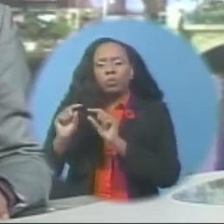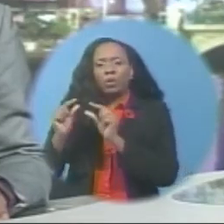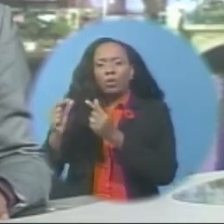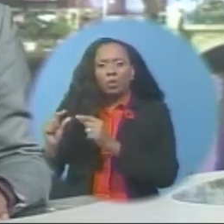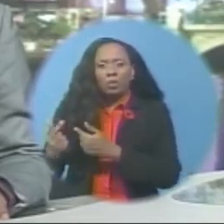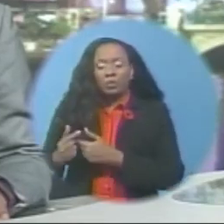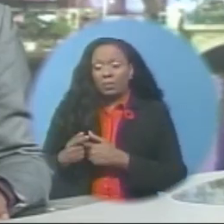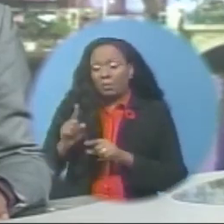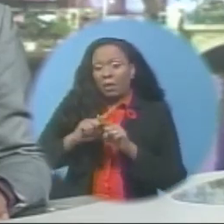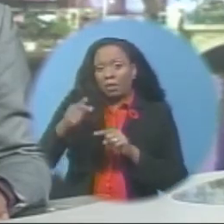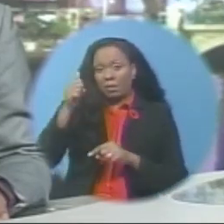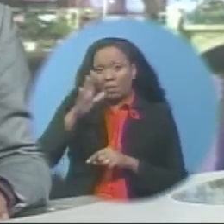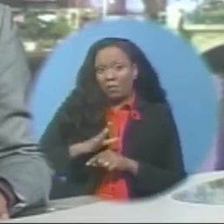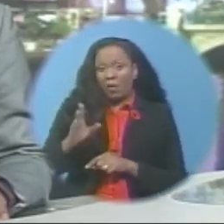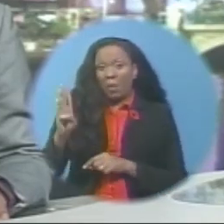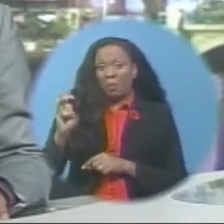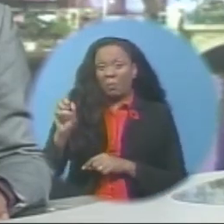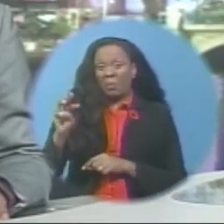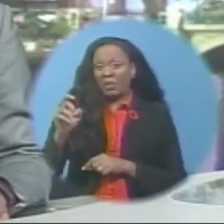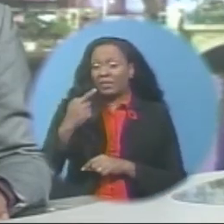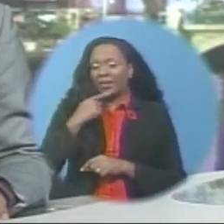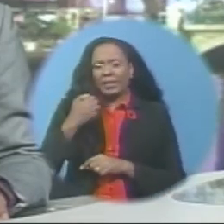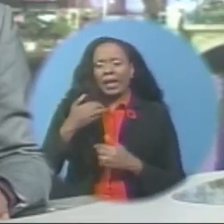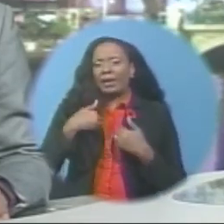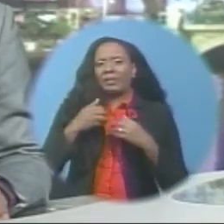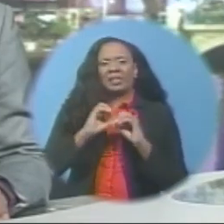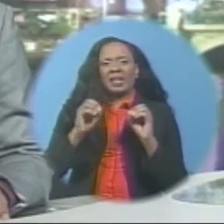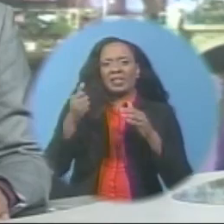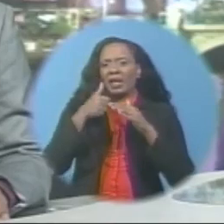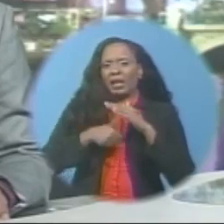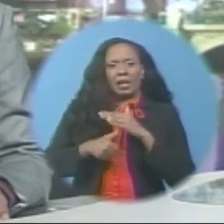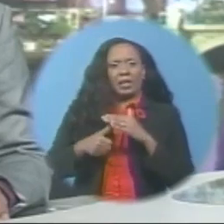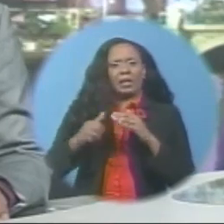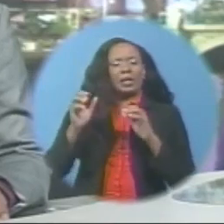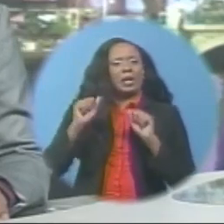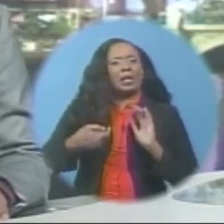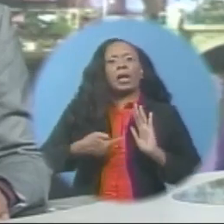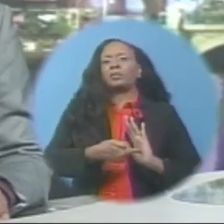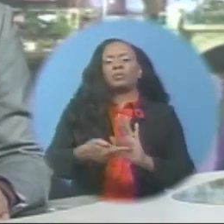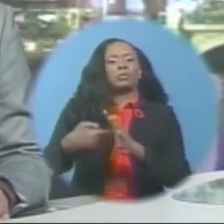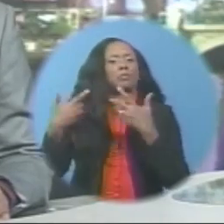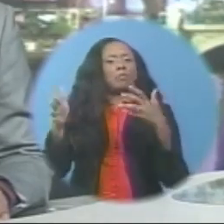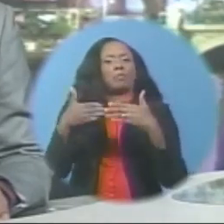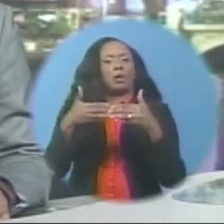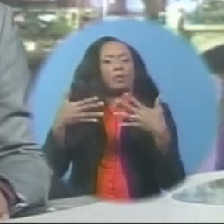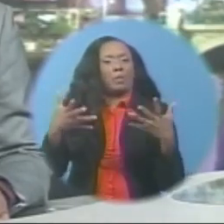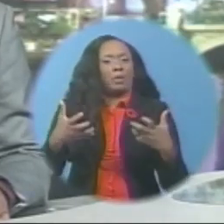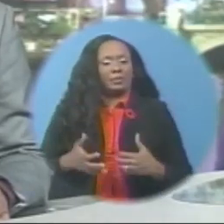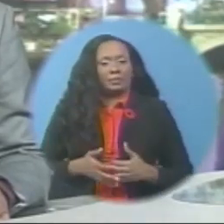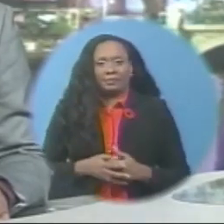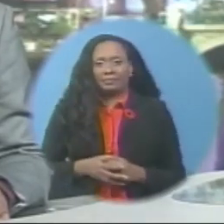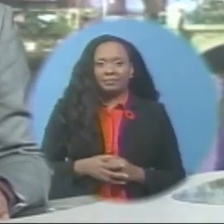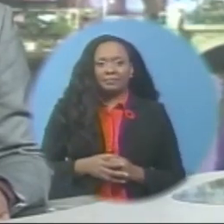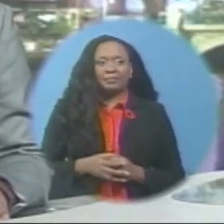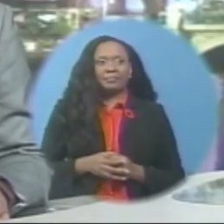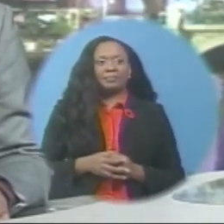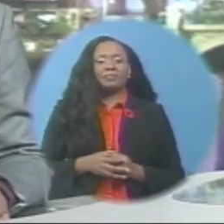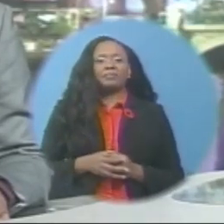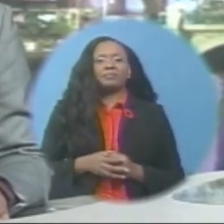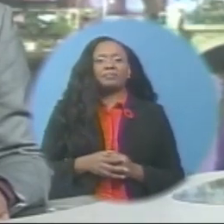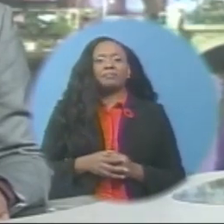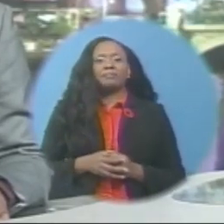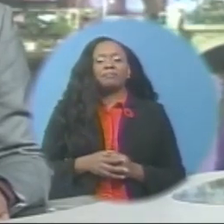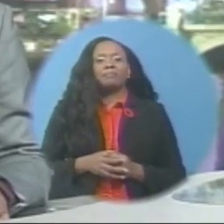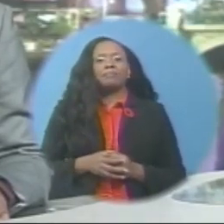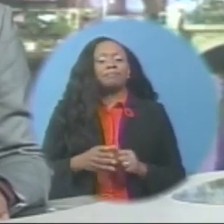as many interviews as were needed to continue to set the record straight. Well, as part of continued efforts to support